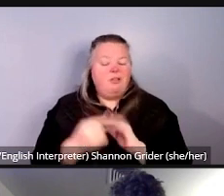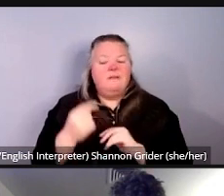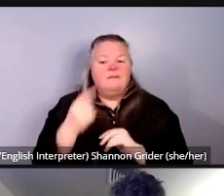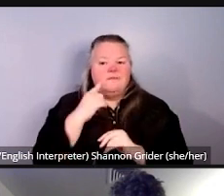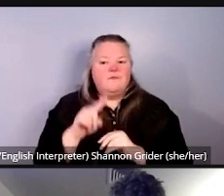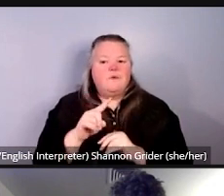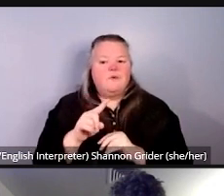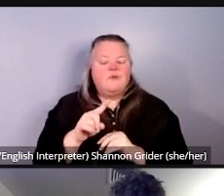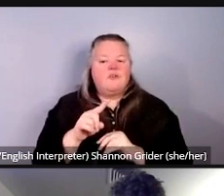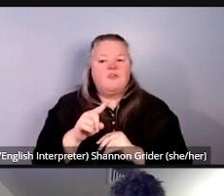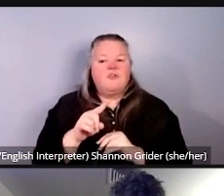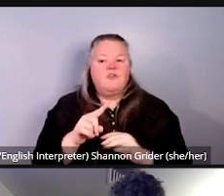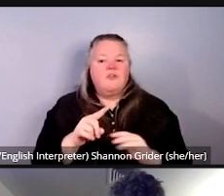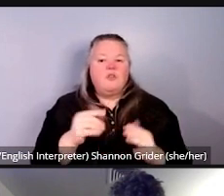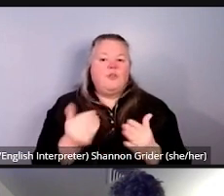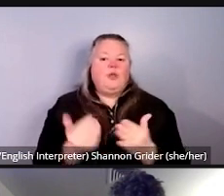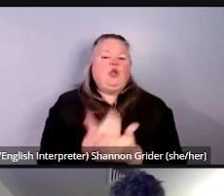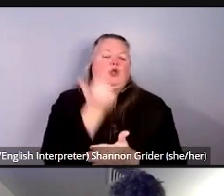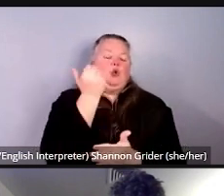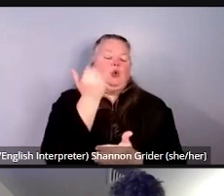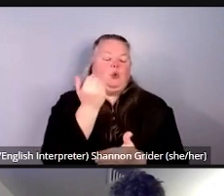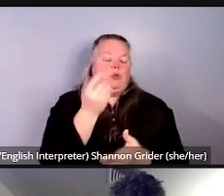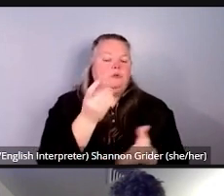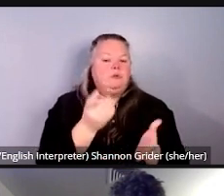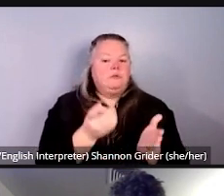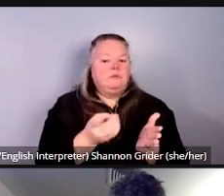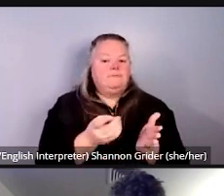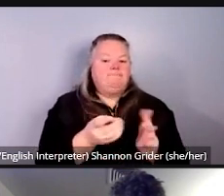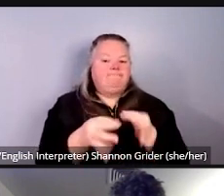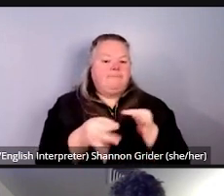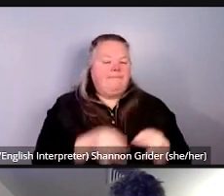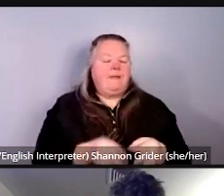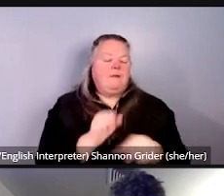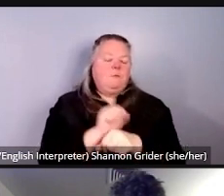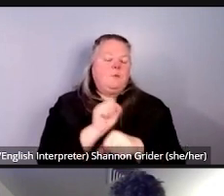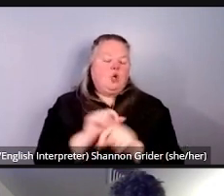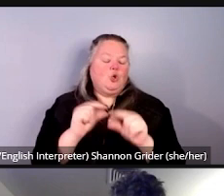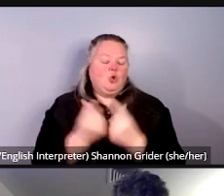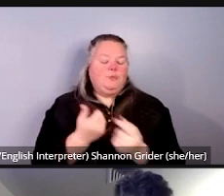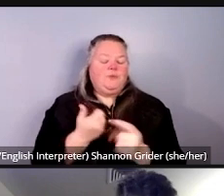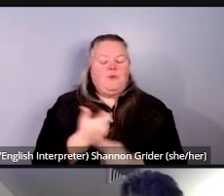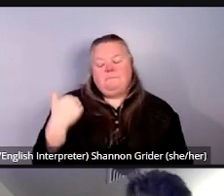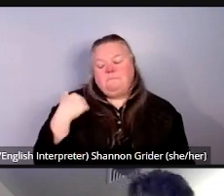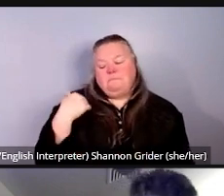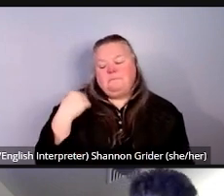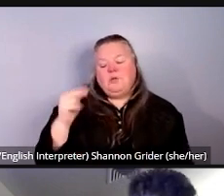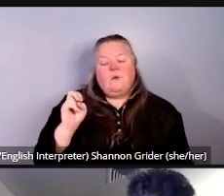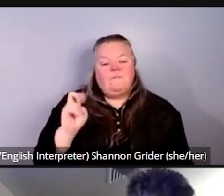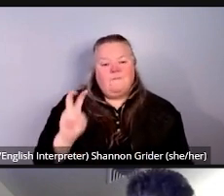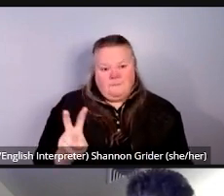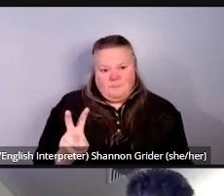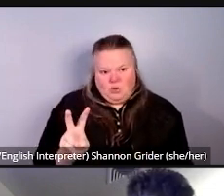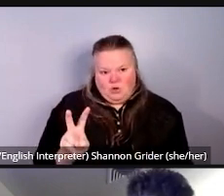one of the newly defined, if you will, work groups from November is